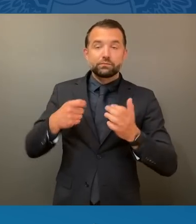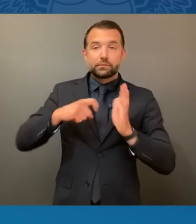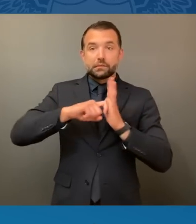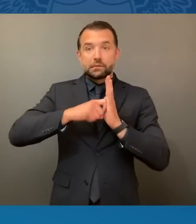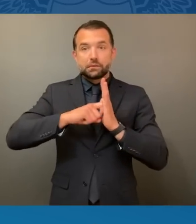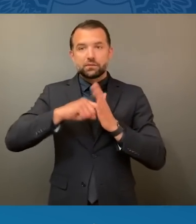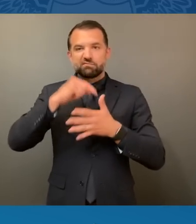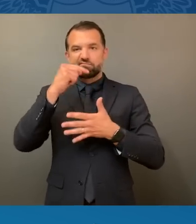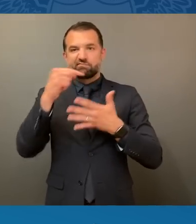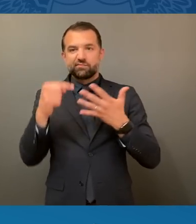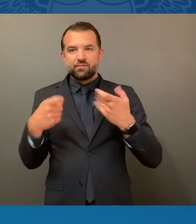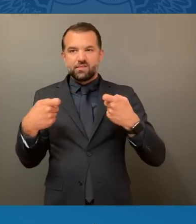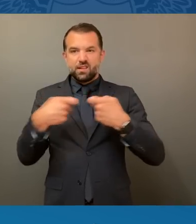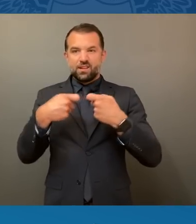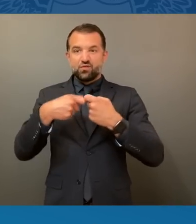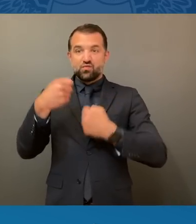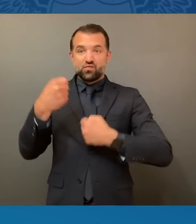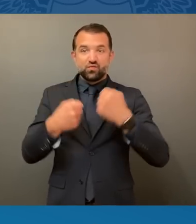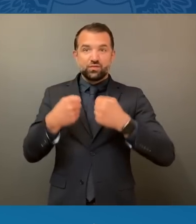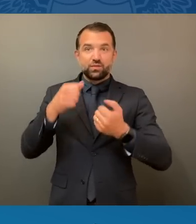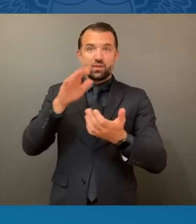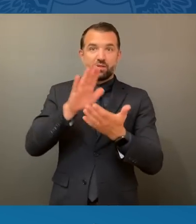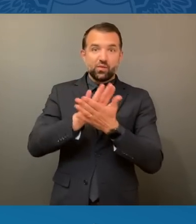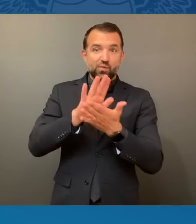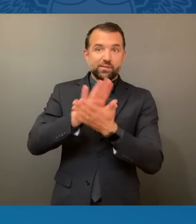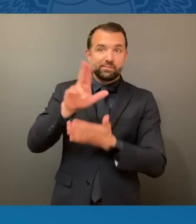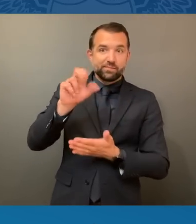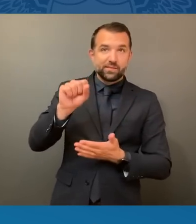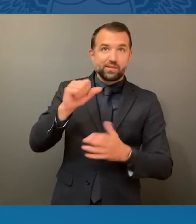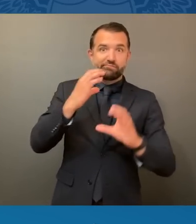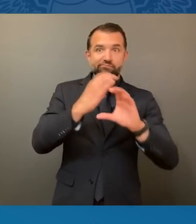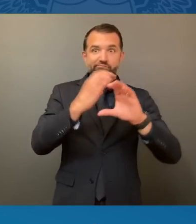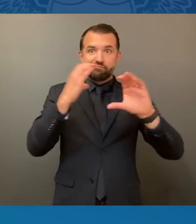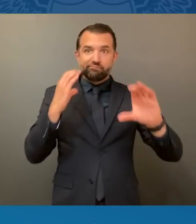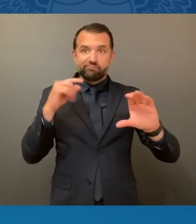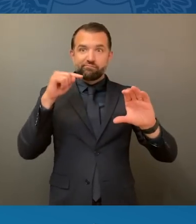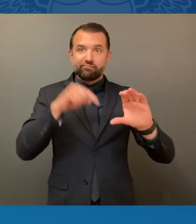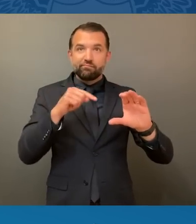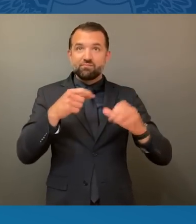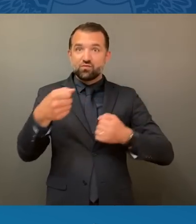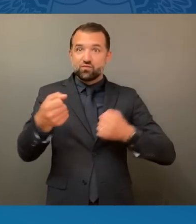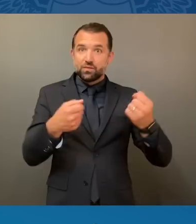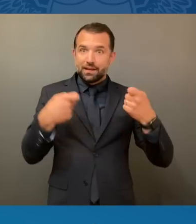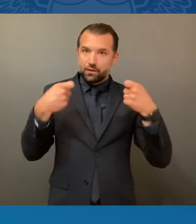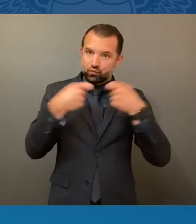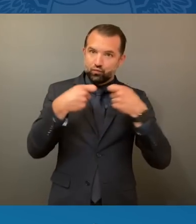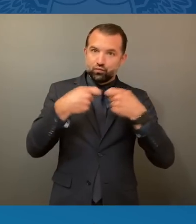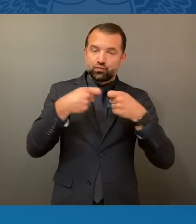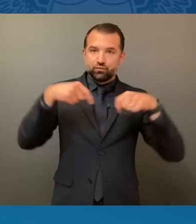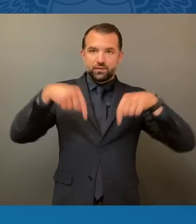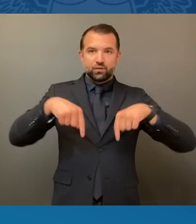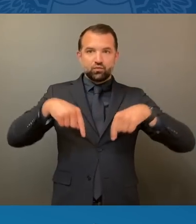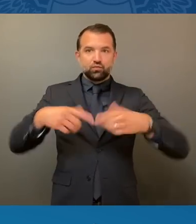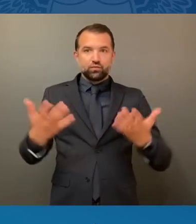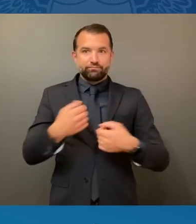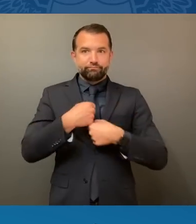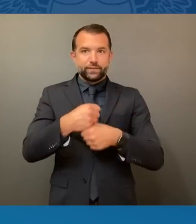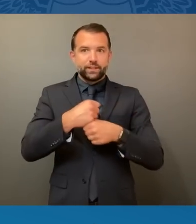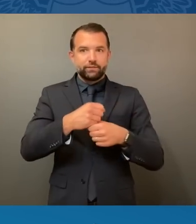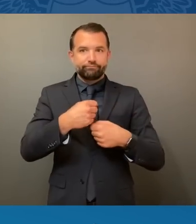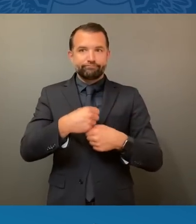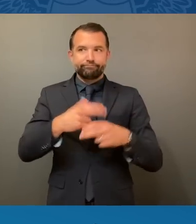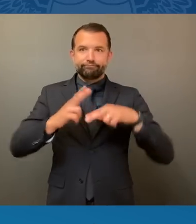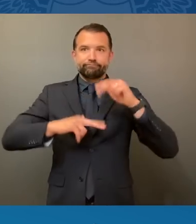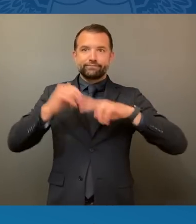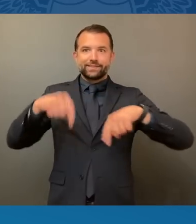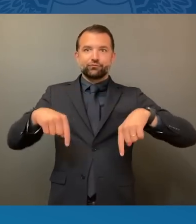buses, large capacity vehicles. And again, thinking about what this means not only to